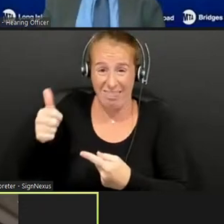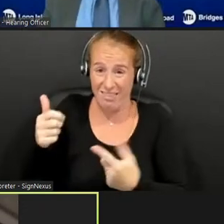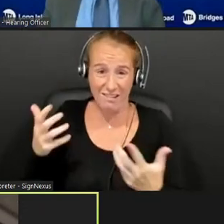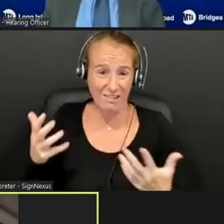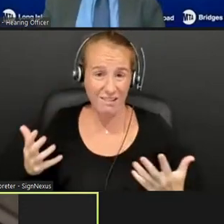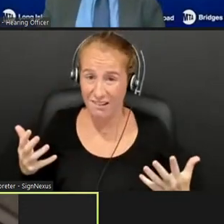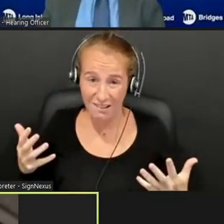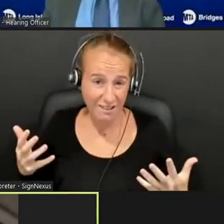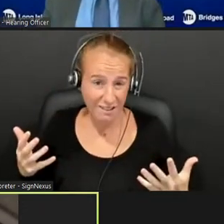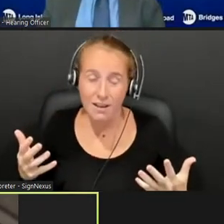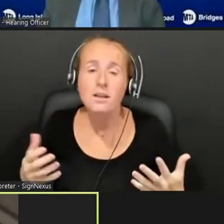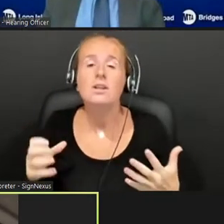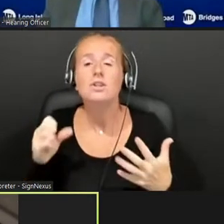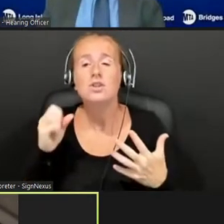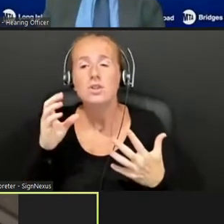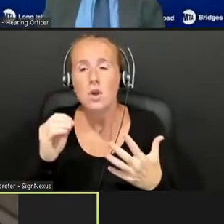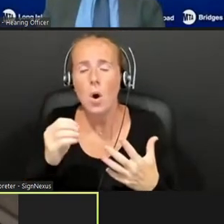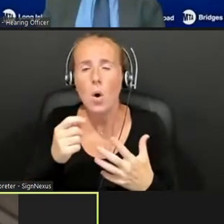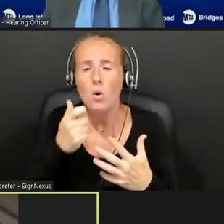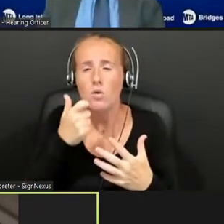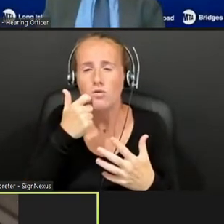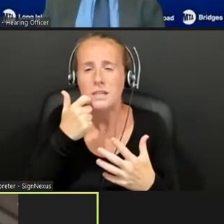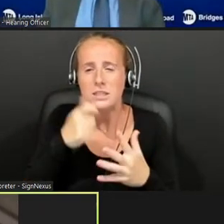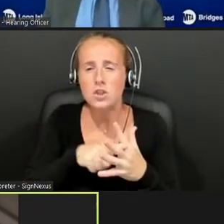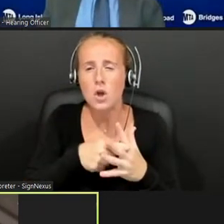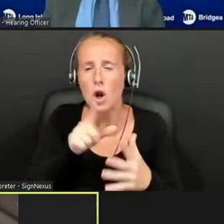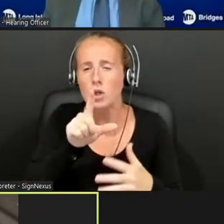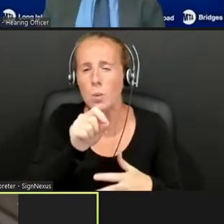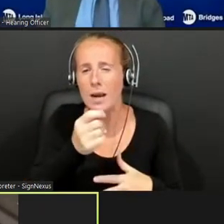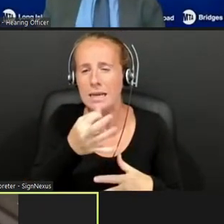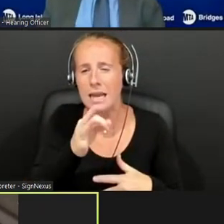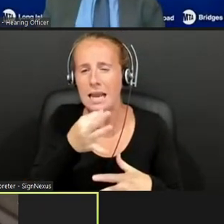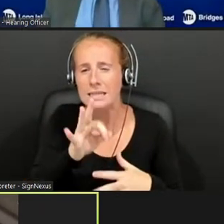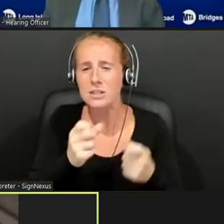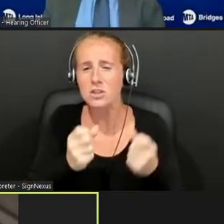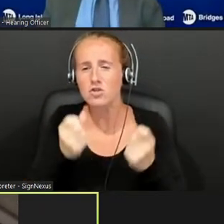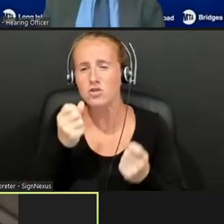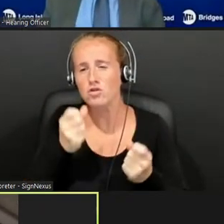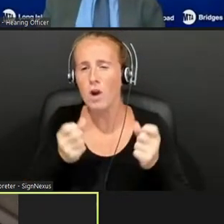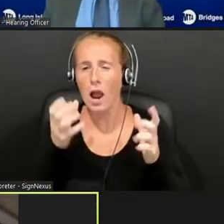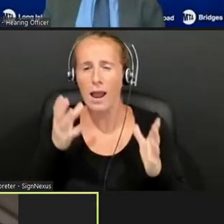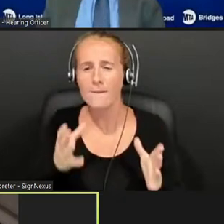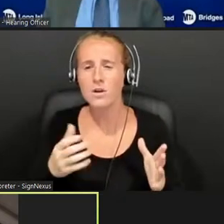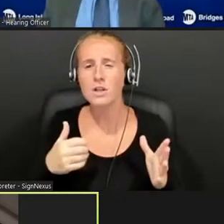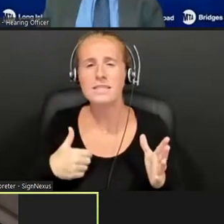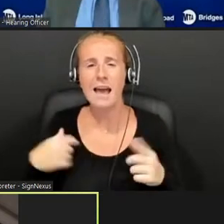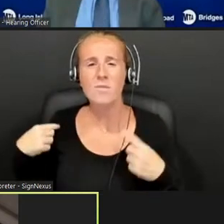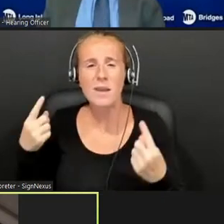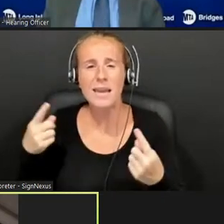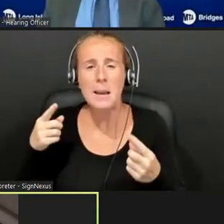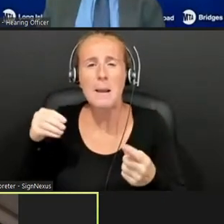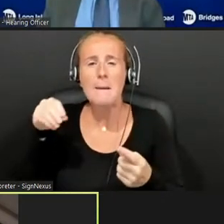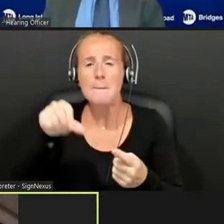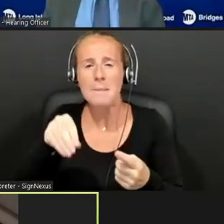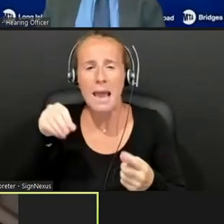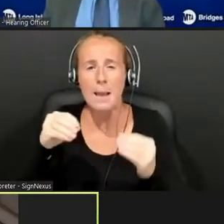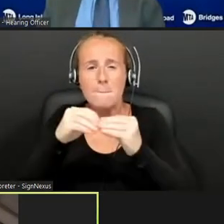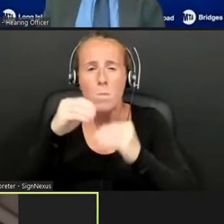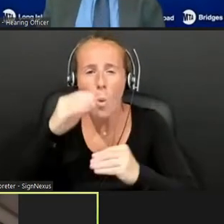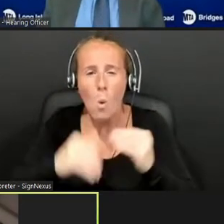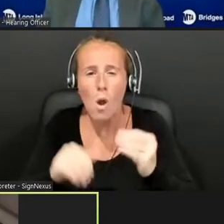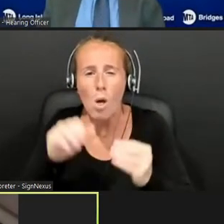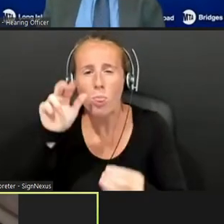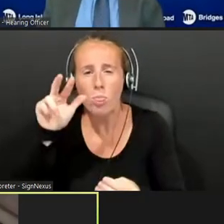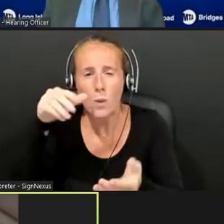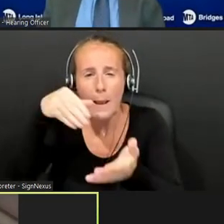starting uh 2019 we TLC drivers have paid more than three billion dollars in conditions where